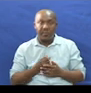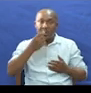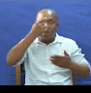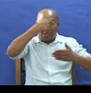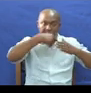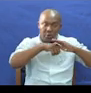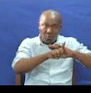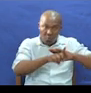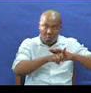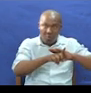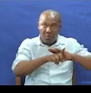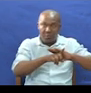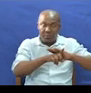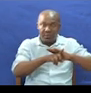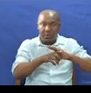into,